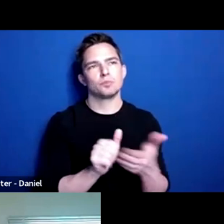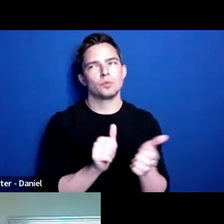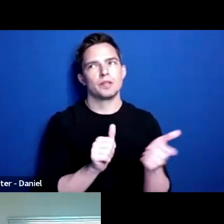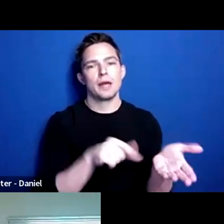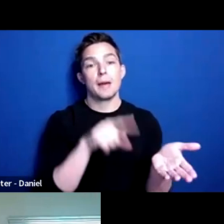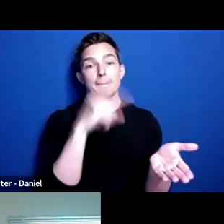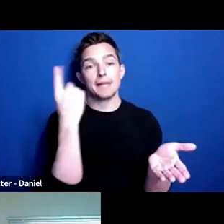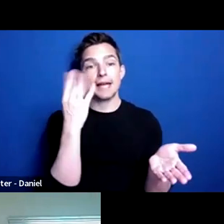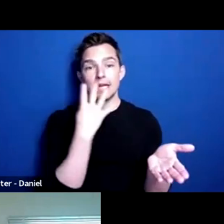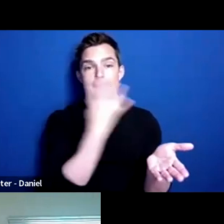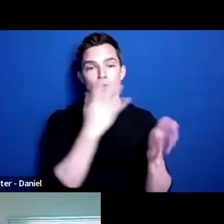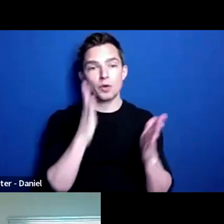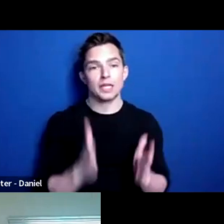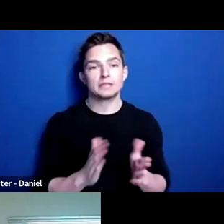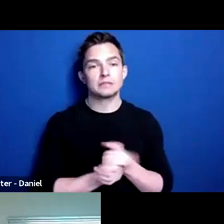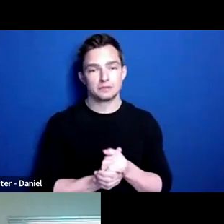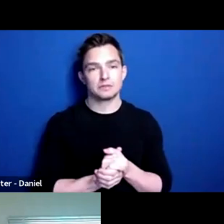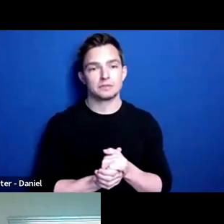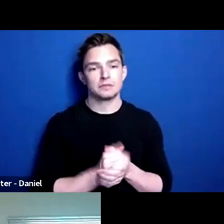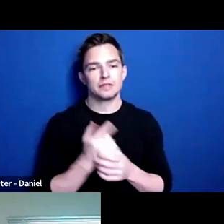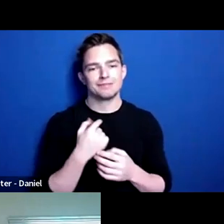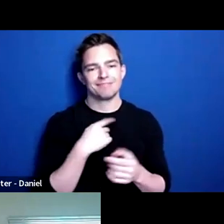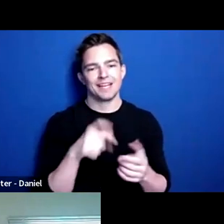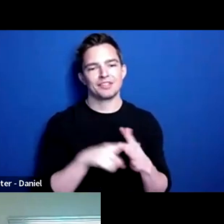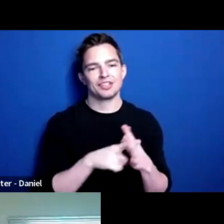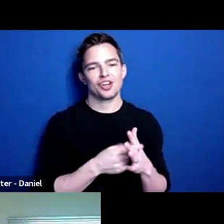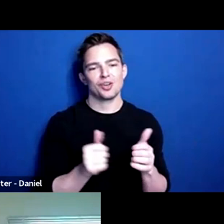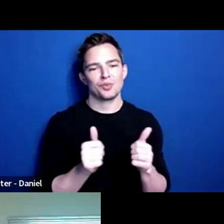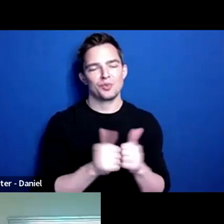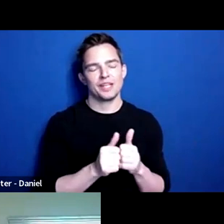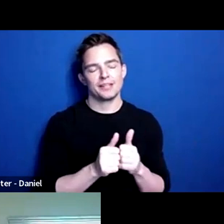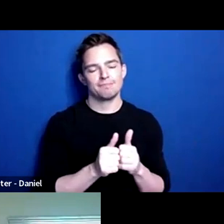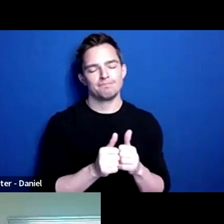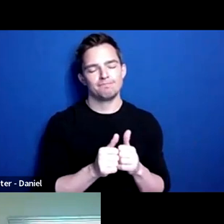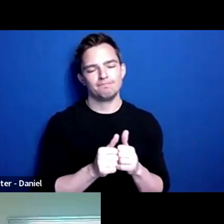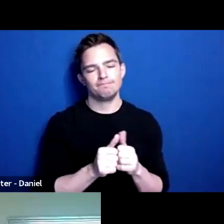Black immigrants. I will have to start with the